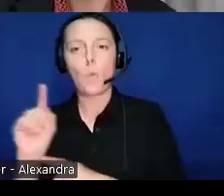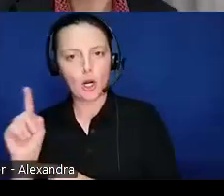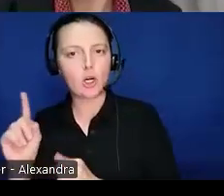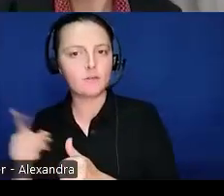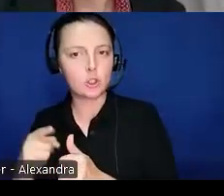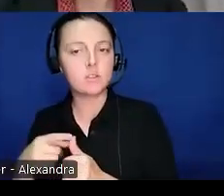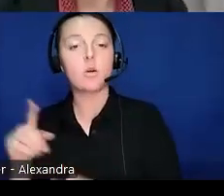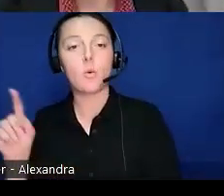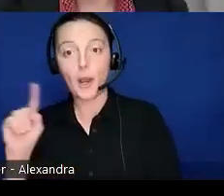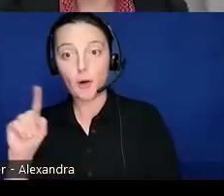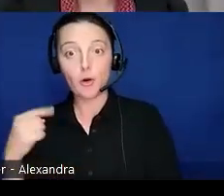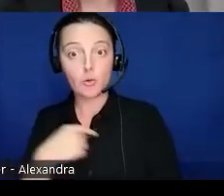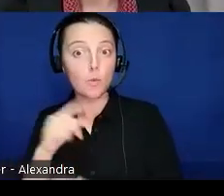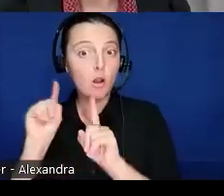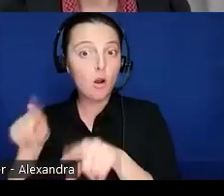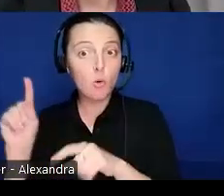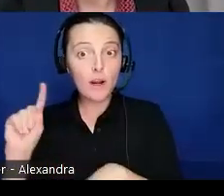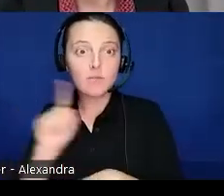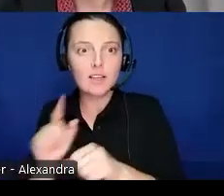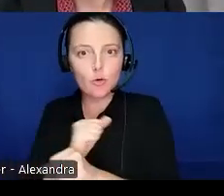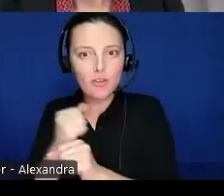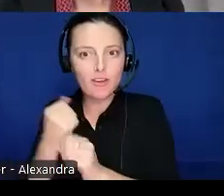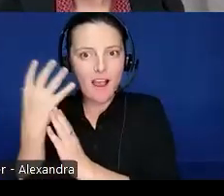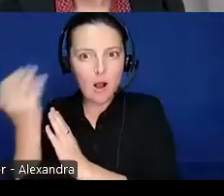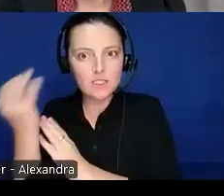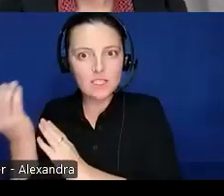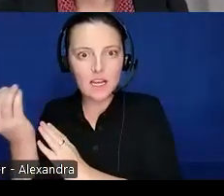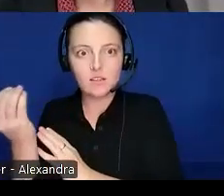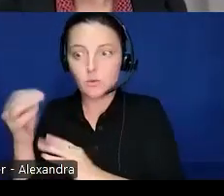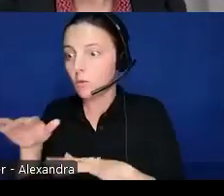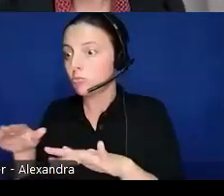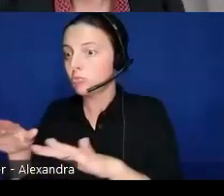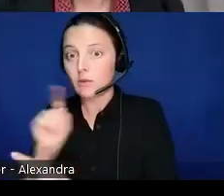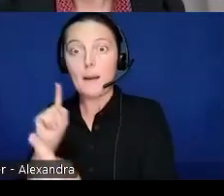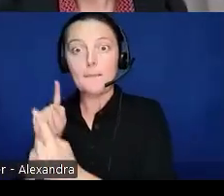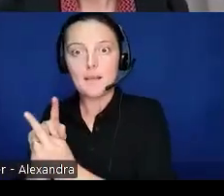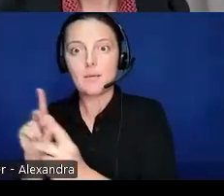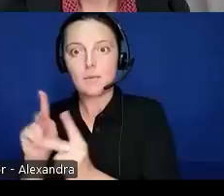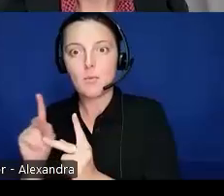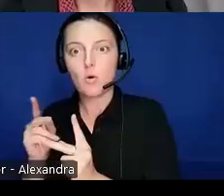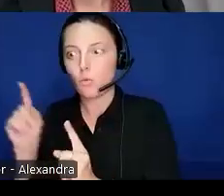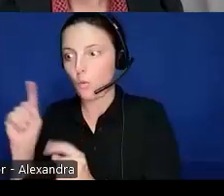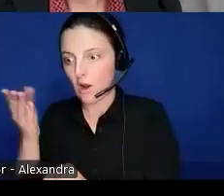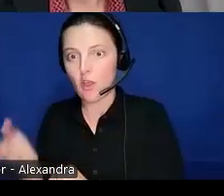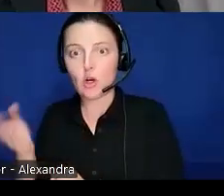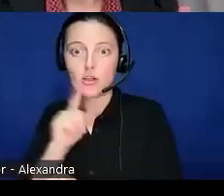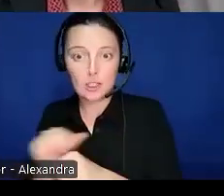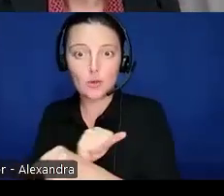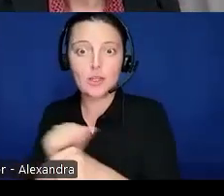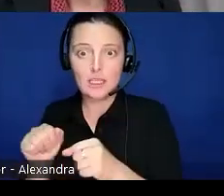go is literally outside. We're meeting people where they're at, very literally and figuratively. So we're going out